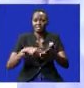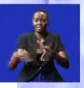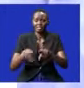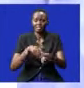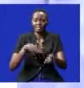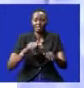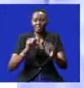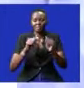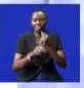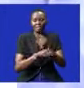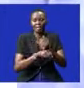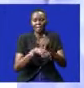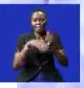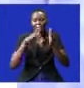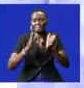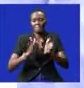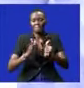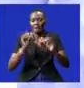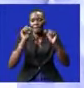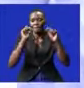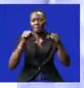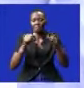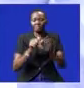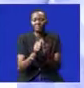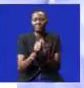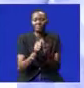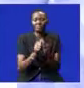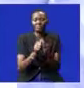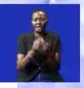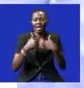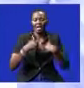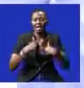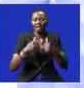to support people to be able to at least sustain themselves in a subsistence way.